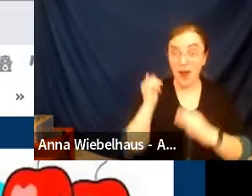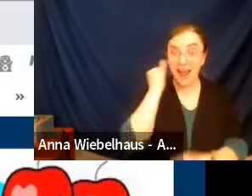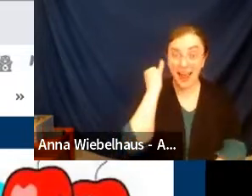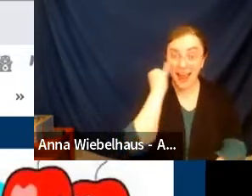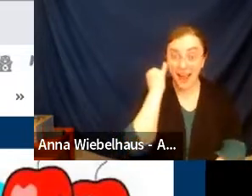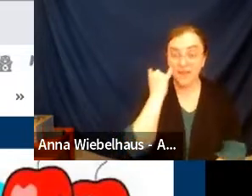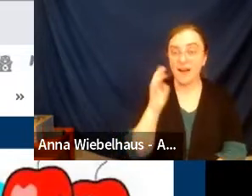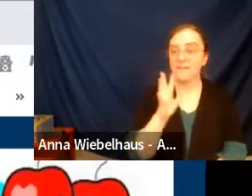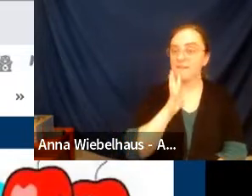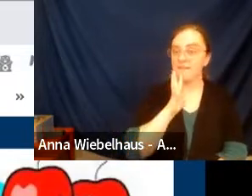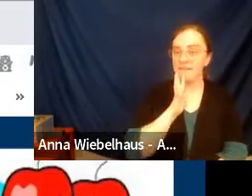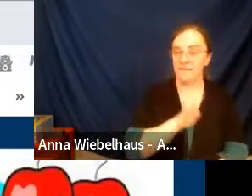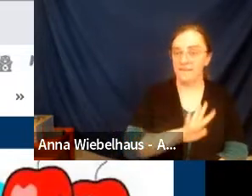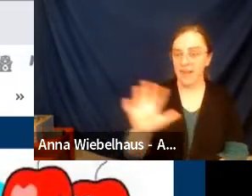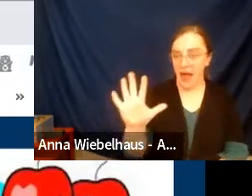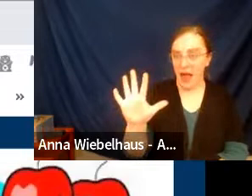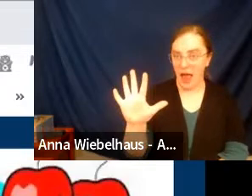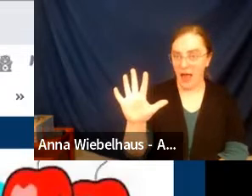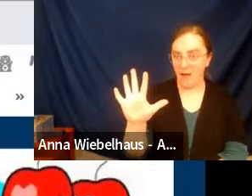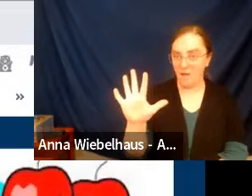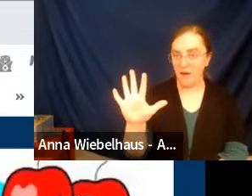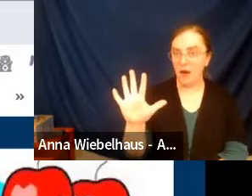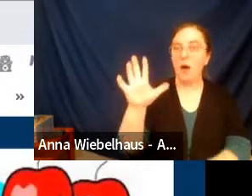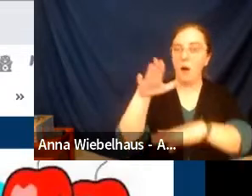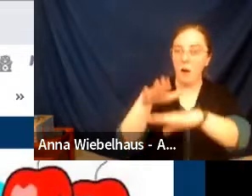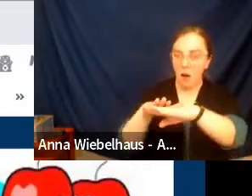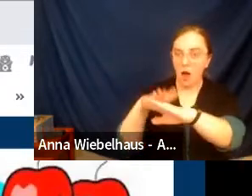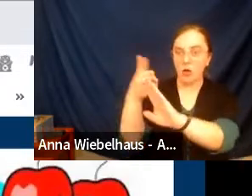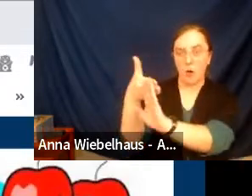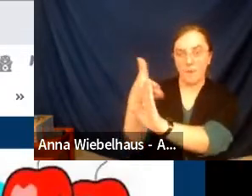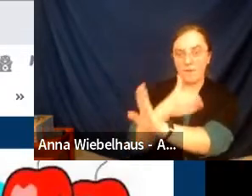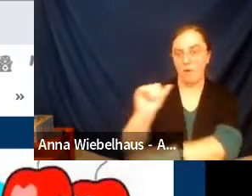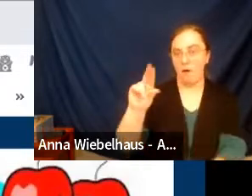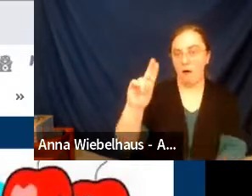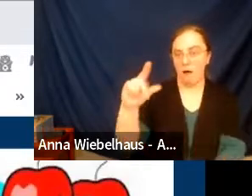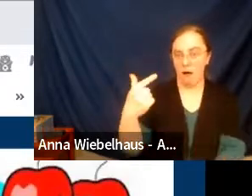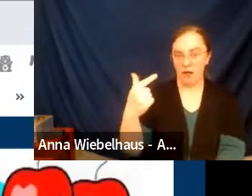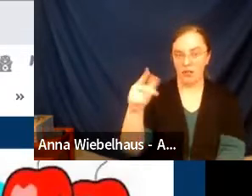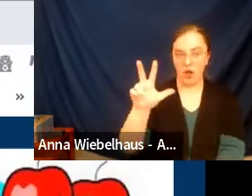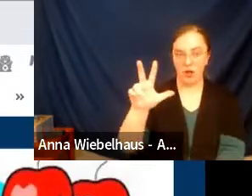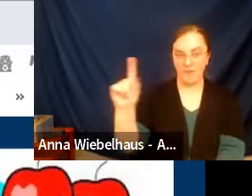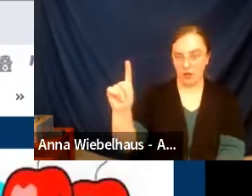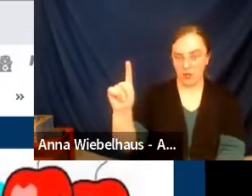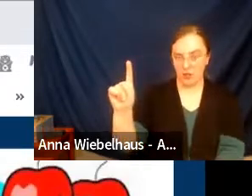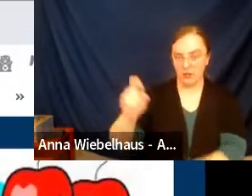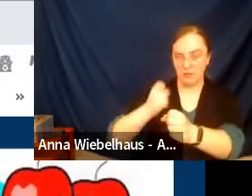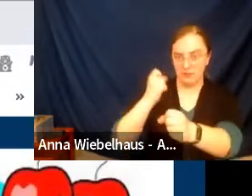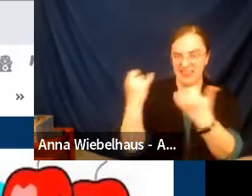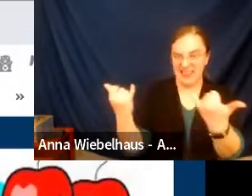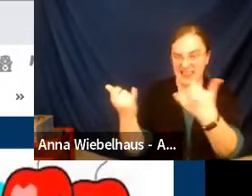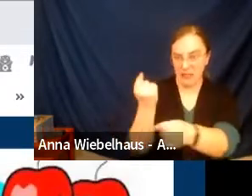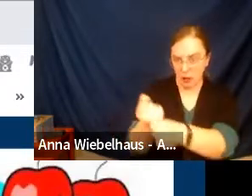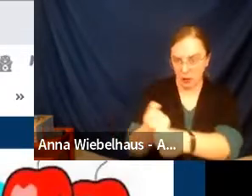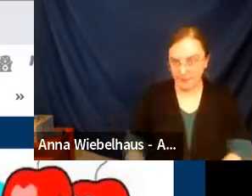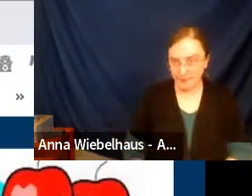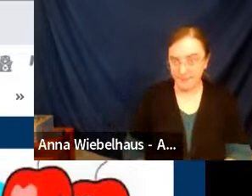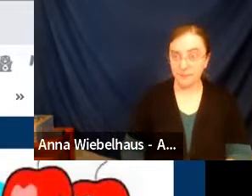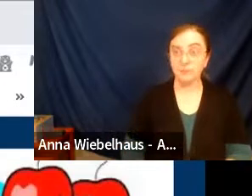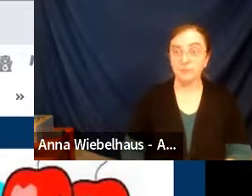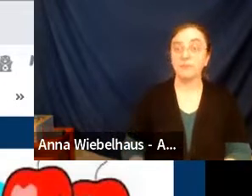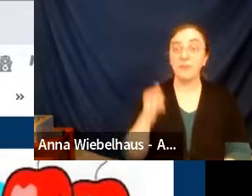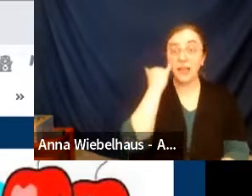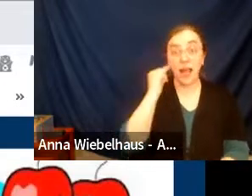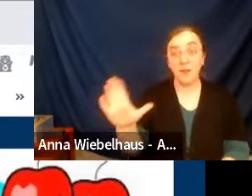by August 31st of 2022. So if your son or daughter or other is 5 now, or they